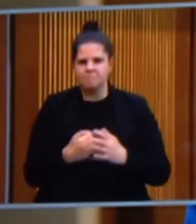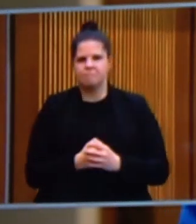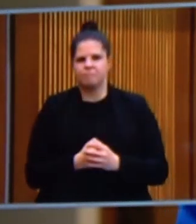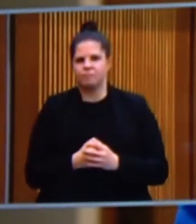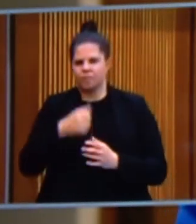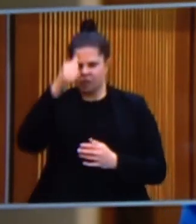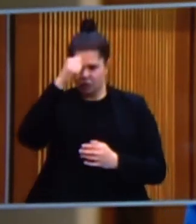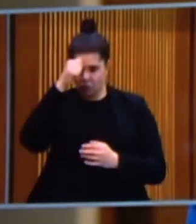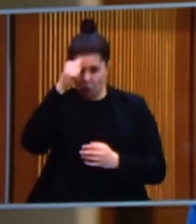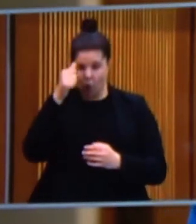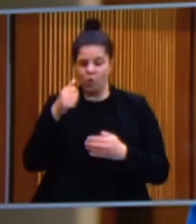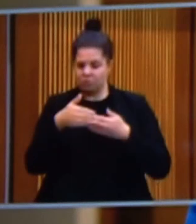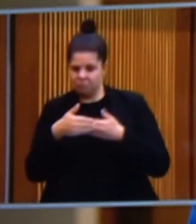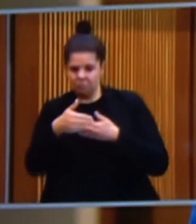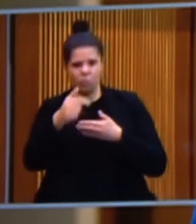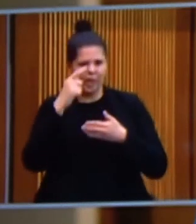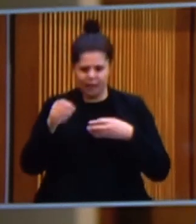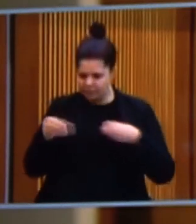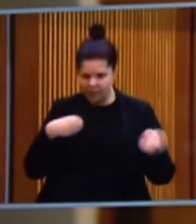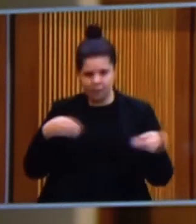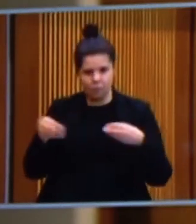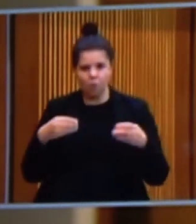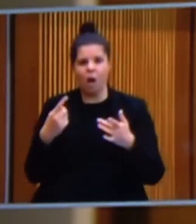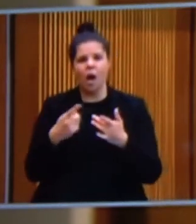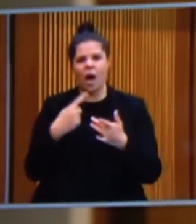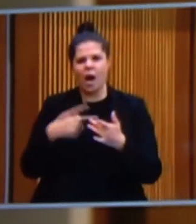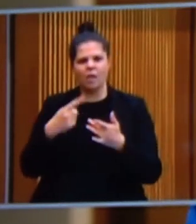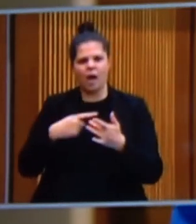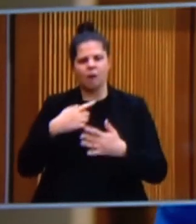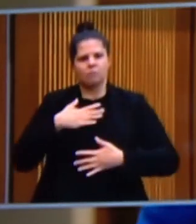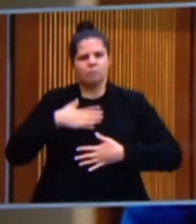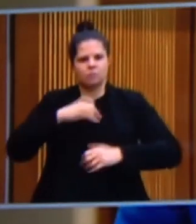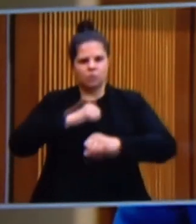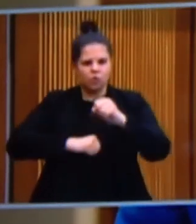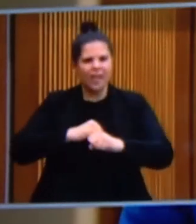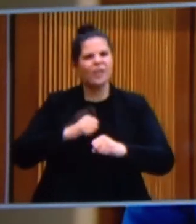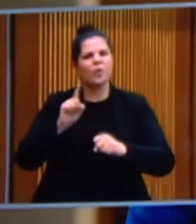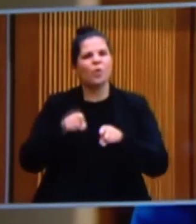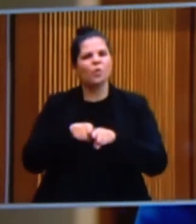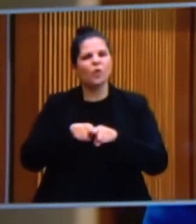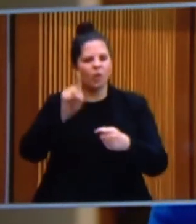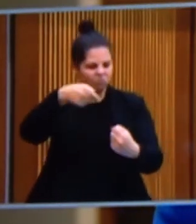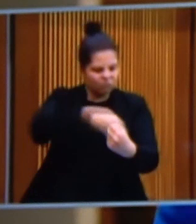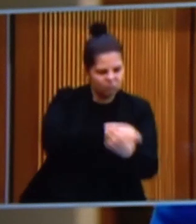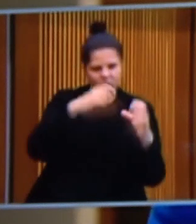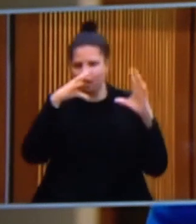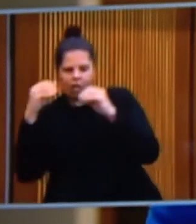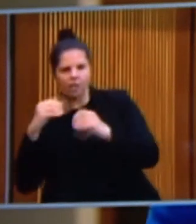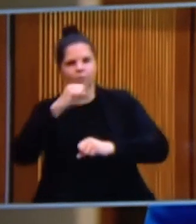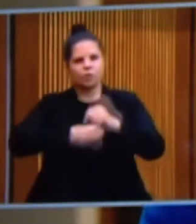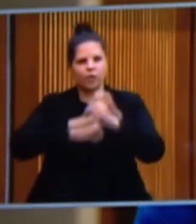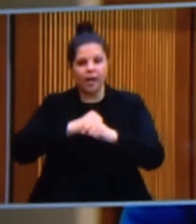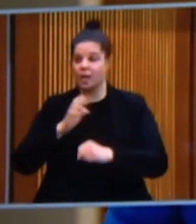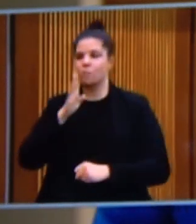immediate expansion, repurposing of other ventilator machines, including anaesthetic machines, and use of the private